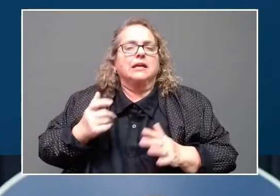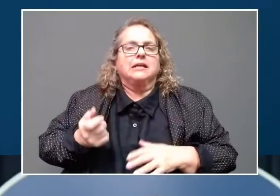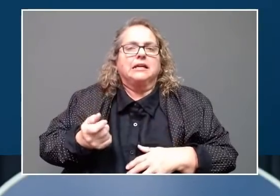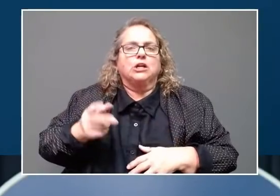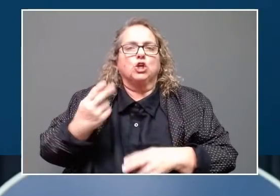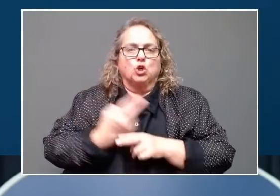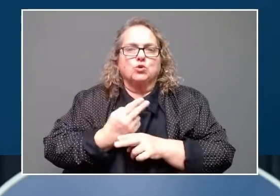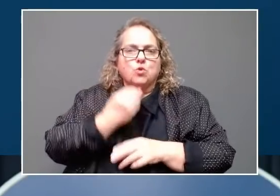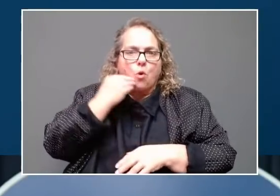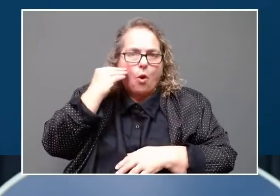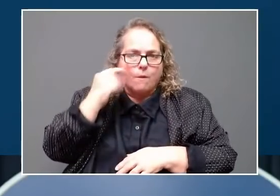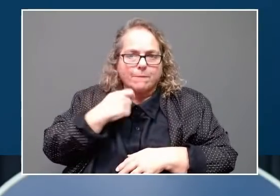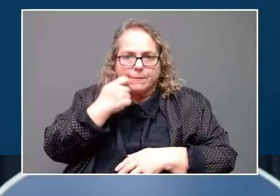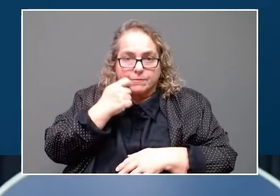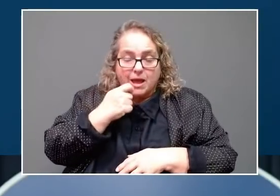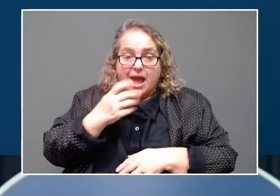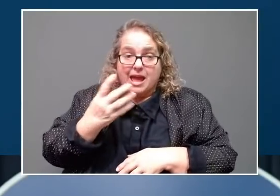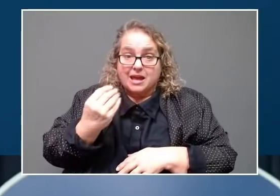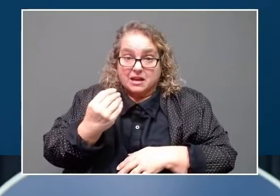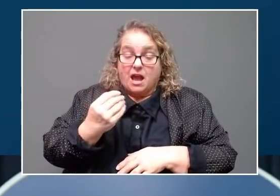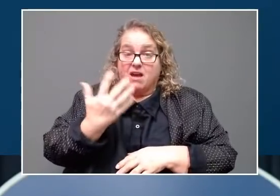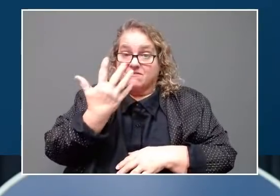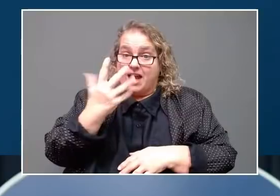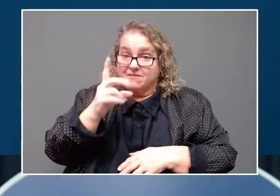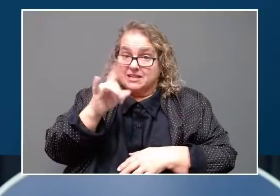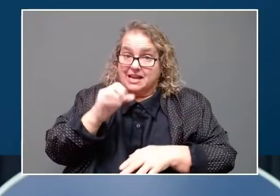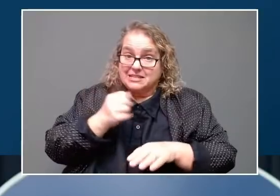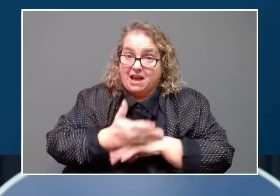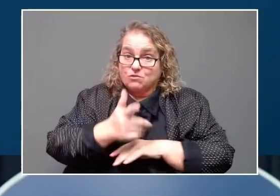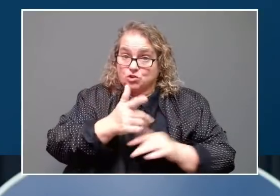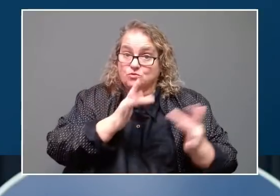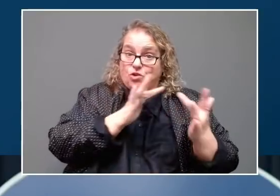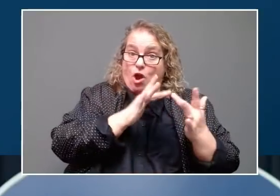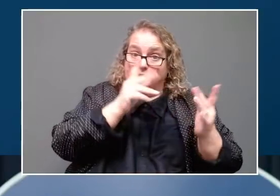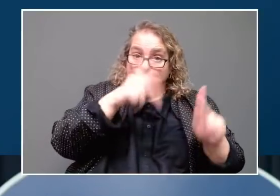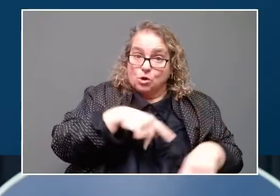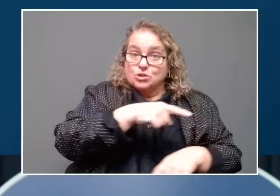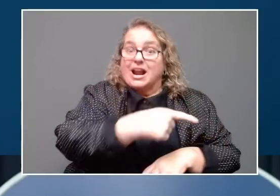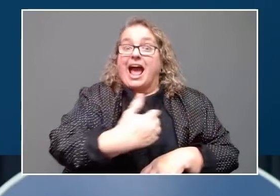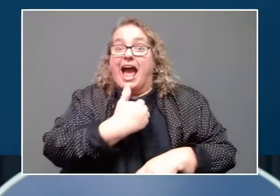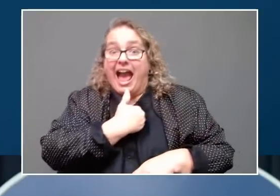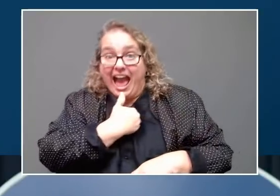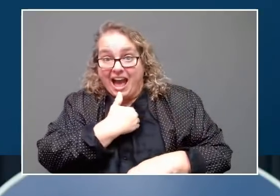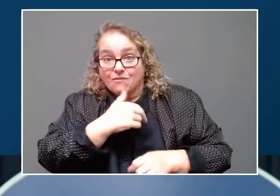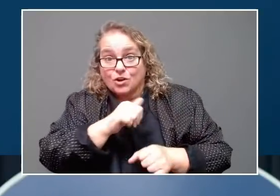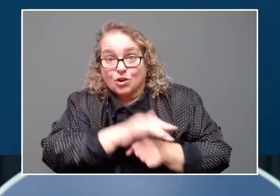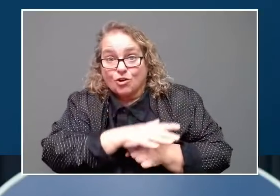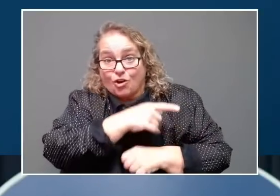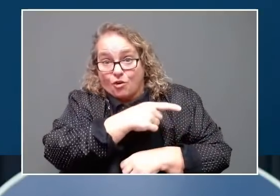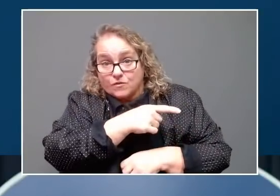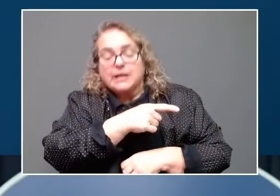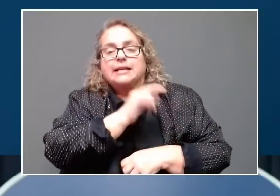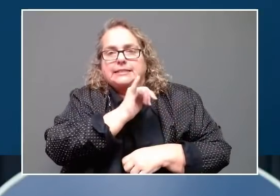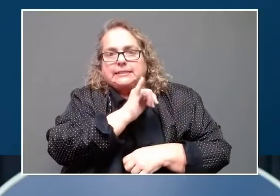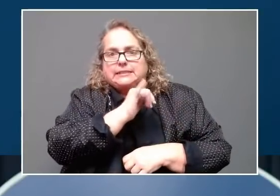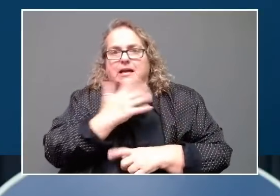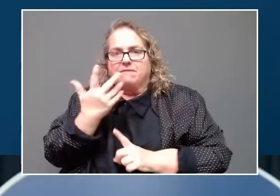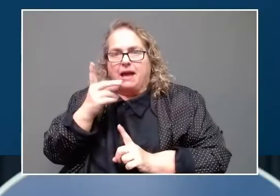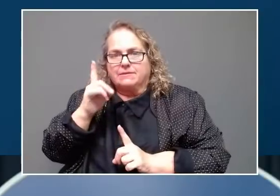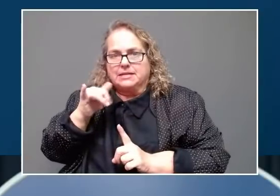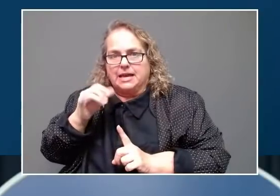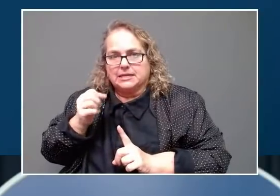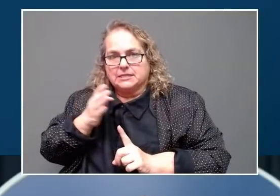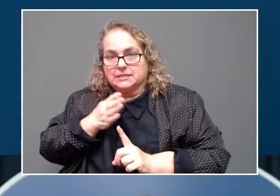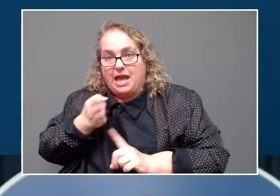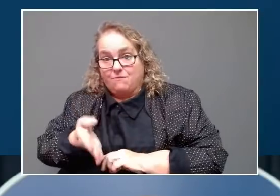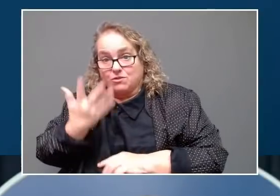contact with someone that has COVID. When you're going to gather with a group of people, especially those who are at risk. And remember,